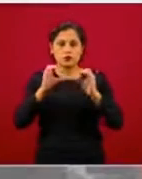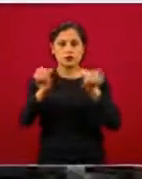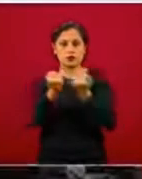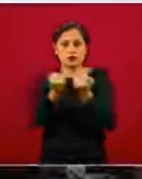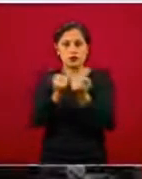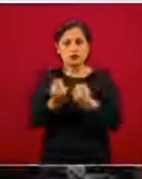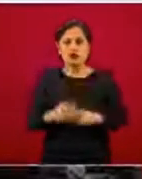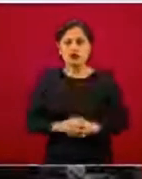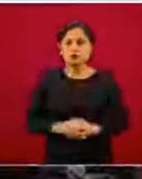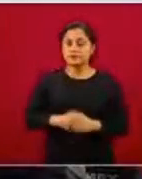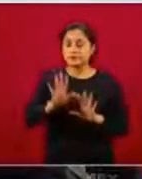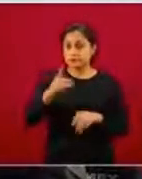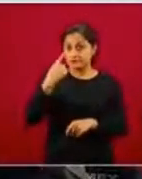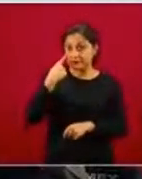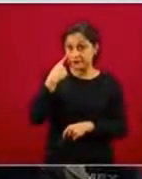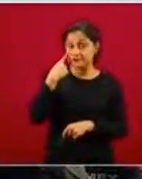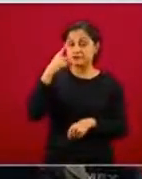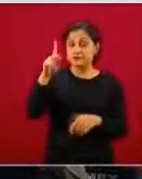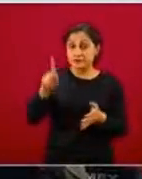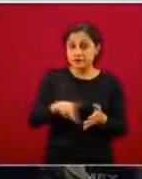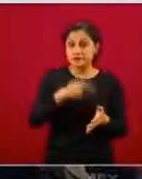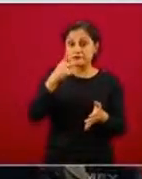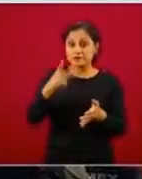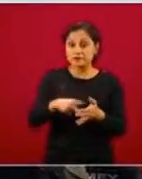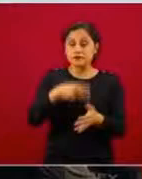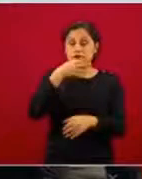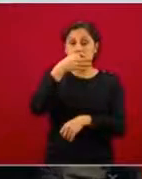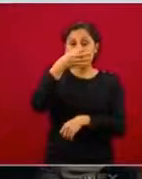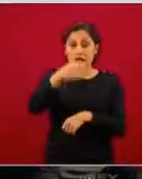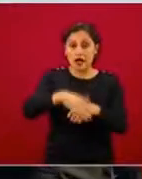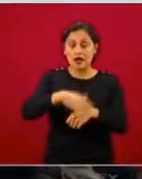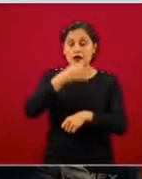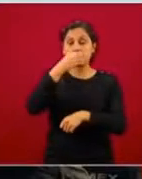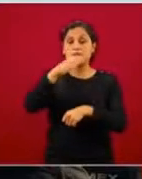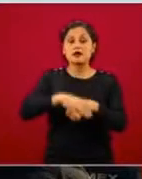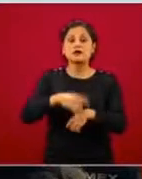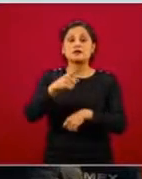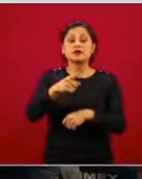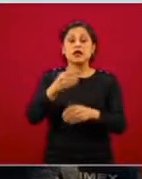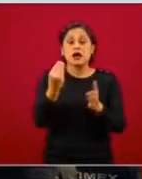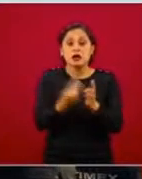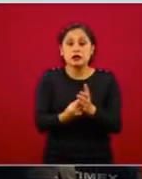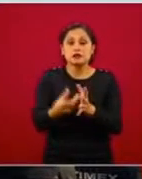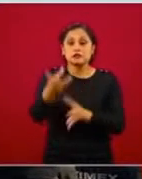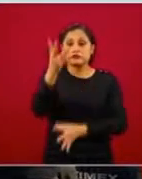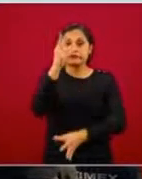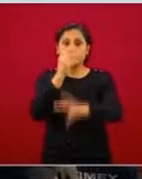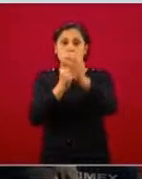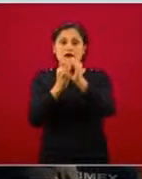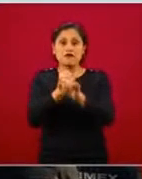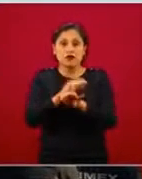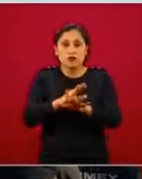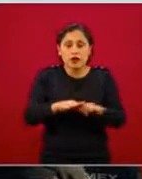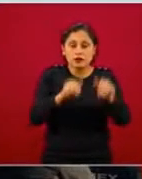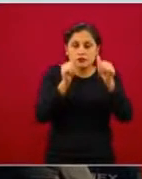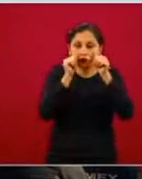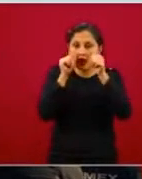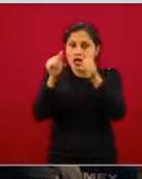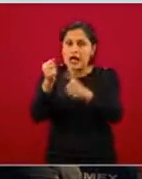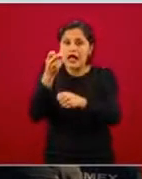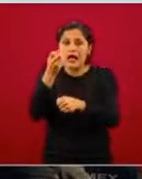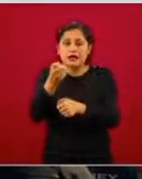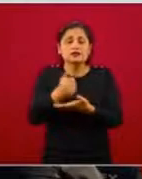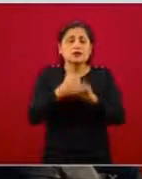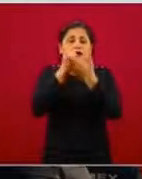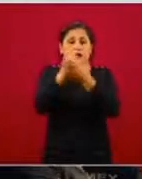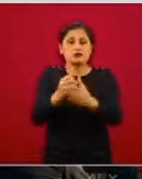ourselves. Now, when we're talking about training, we have to be updated on what trainings